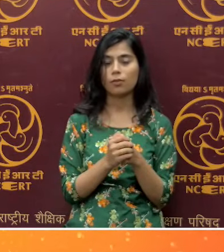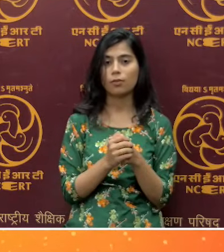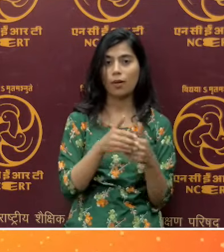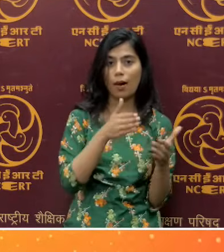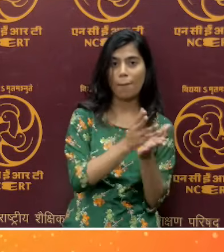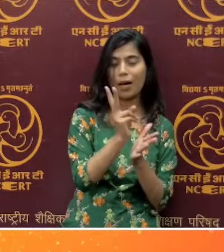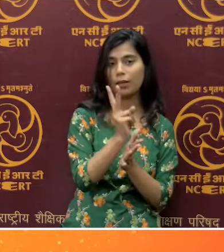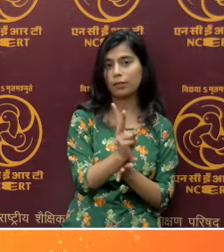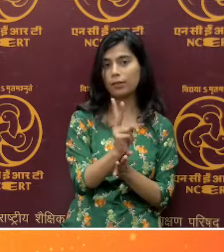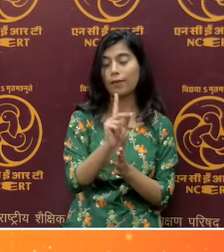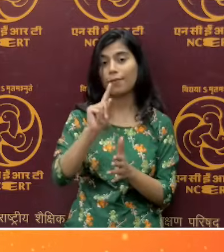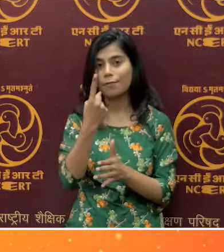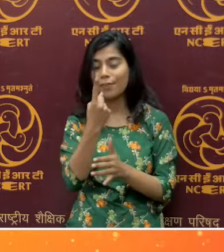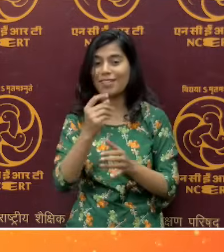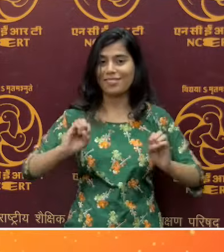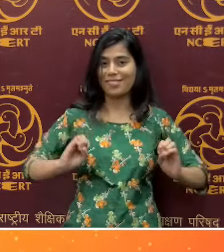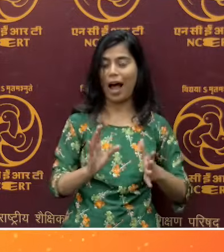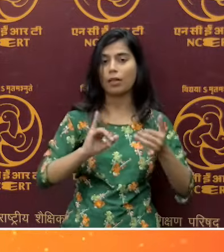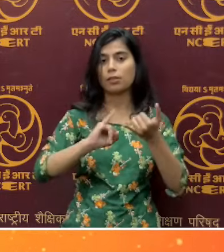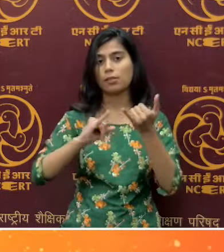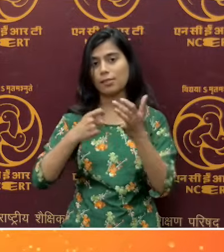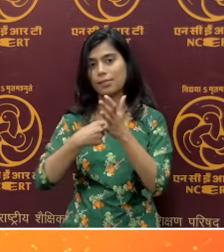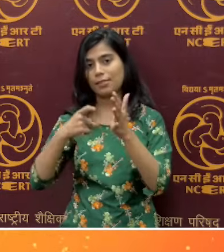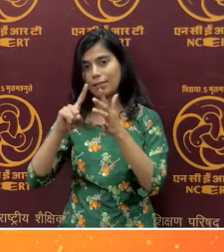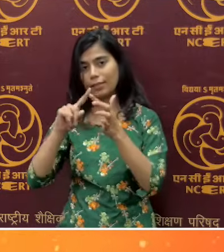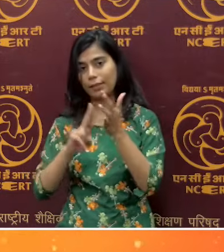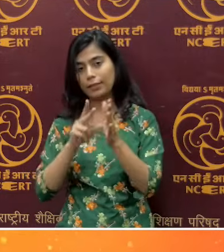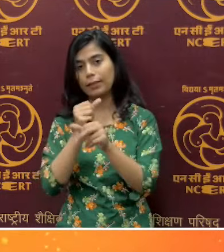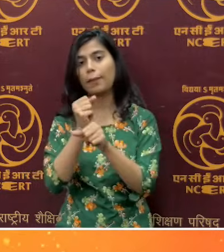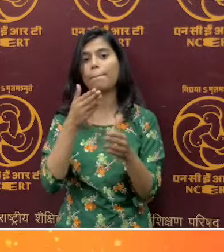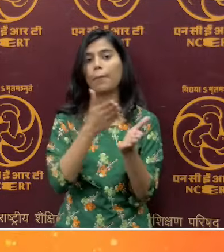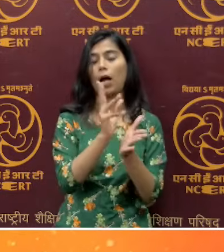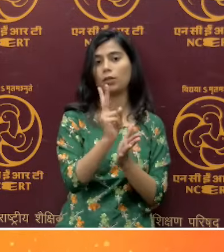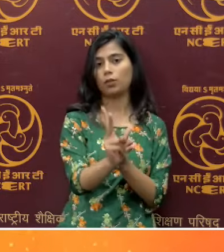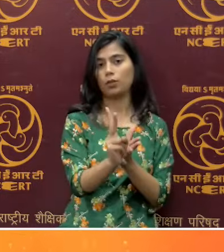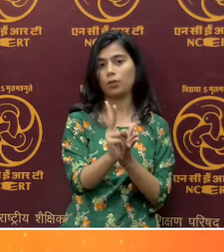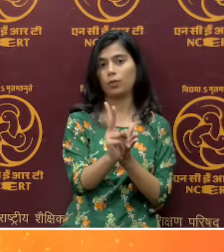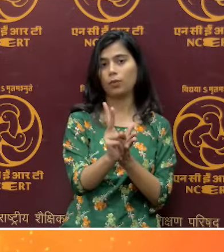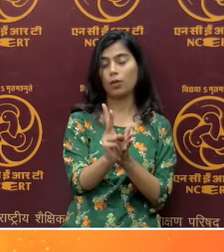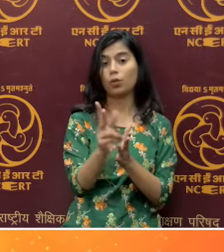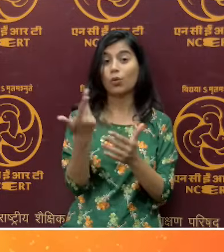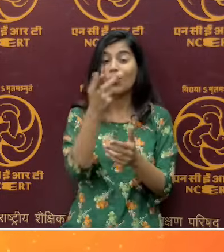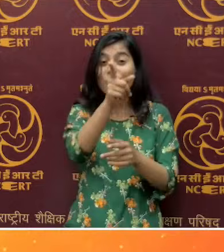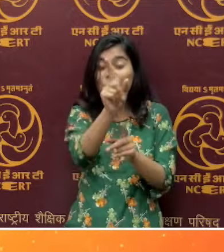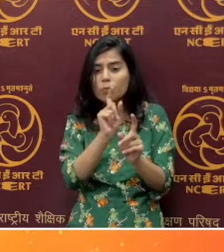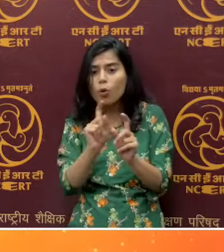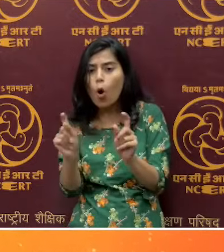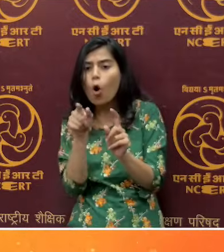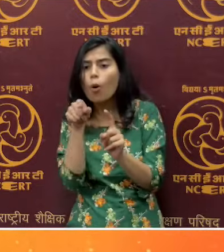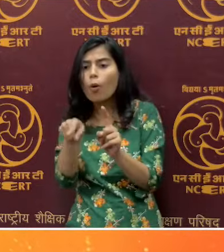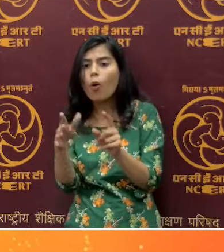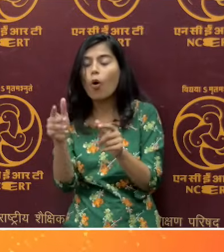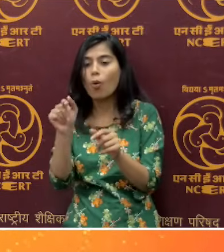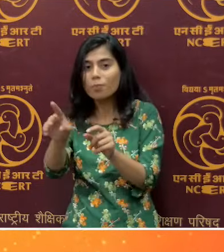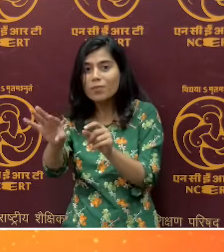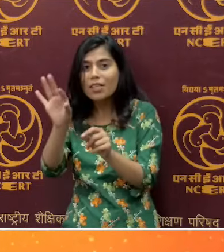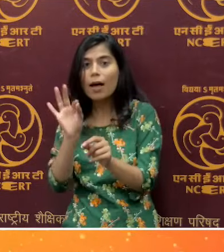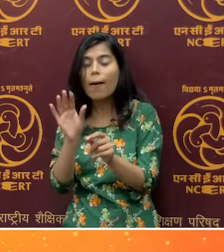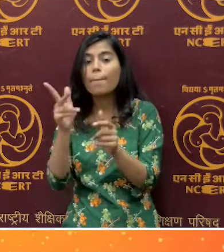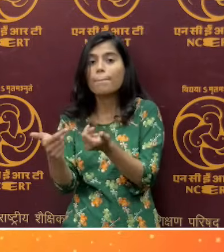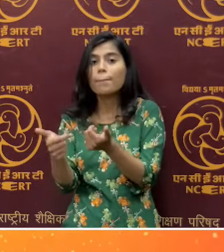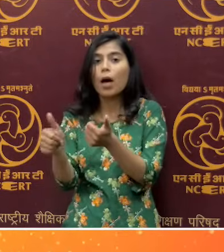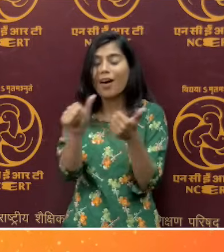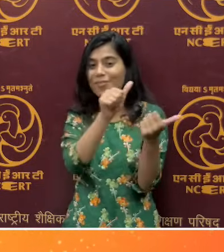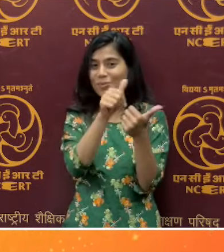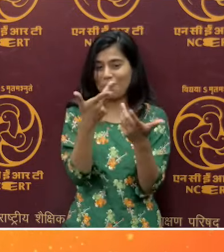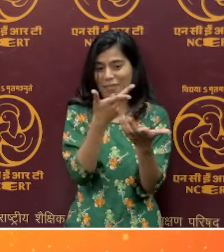Start screening part 2. Here I see the screening part 1 history. which a teacher has